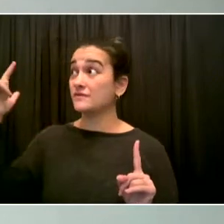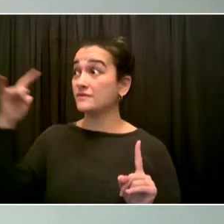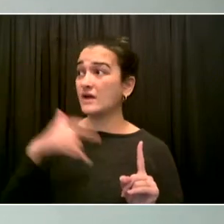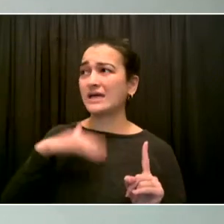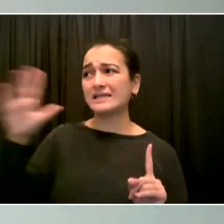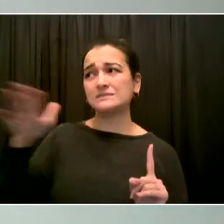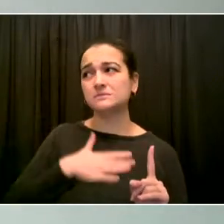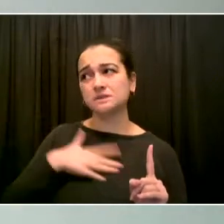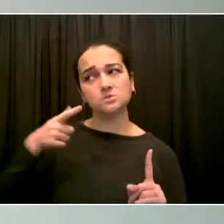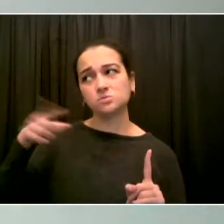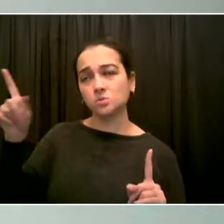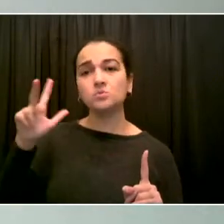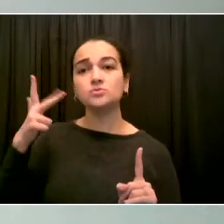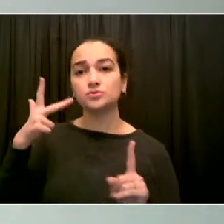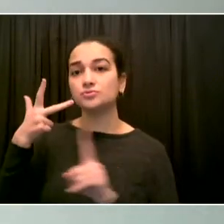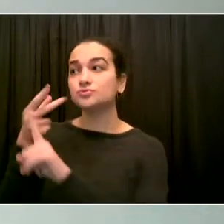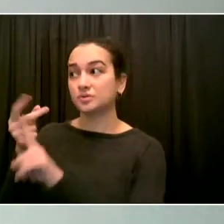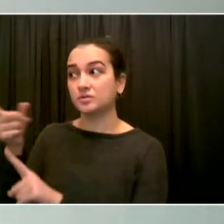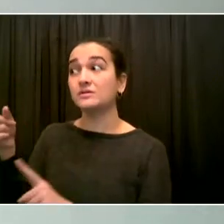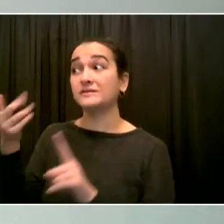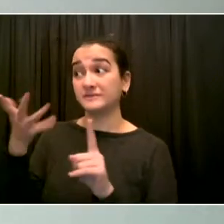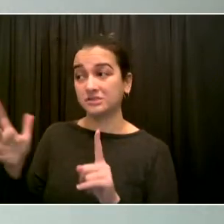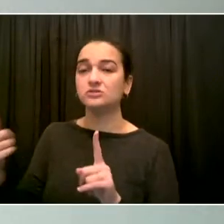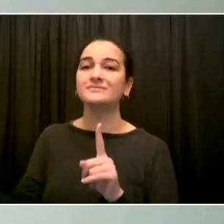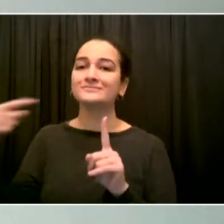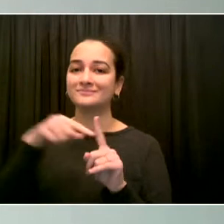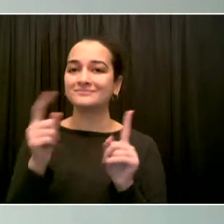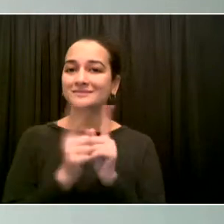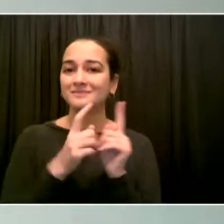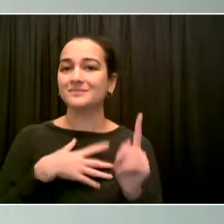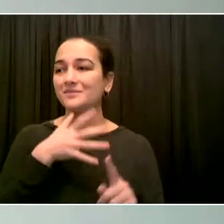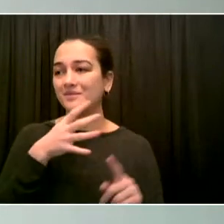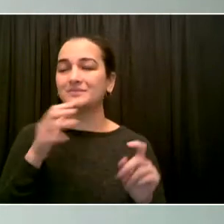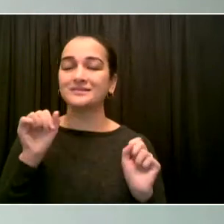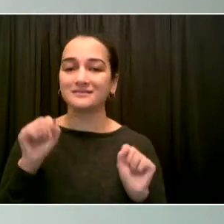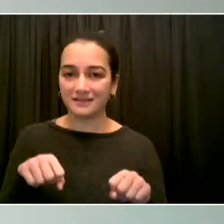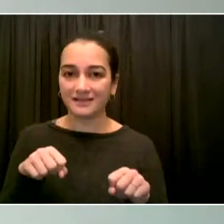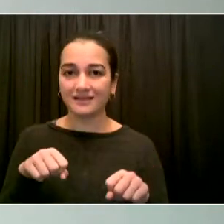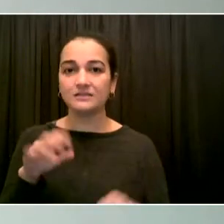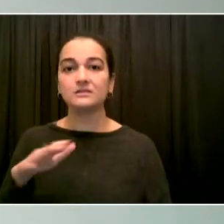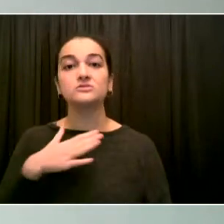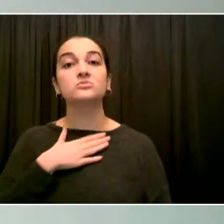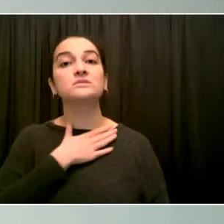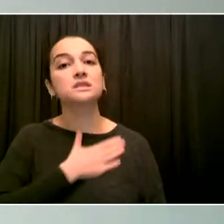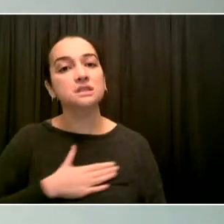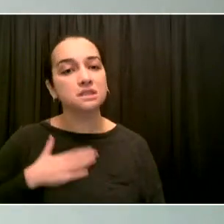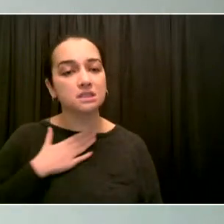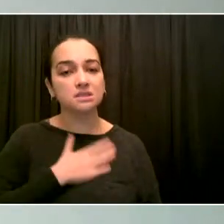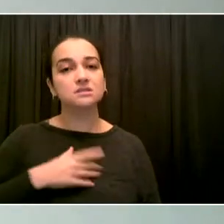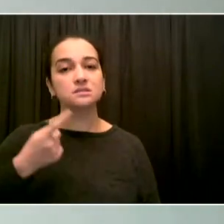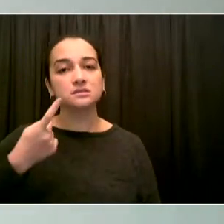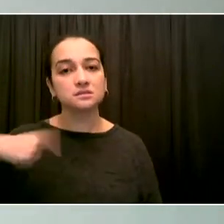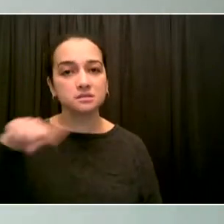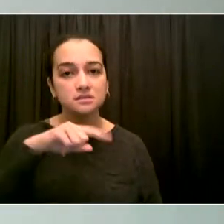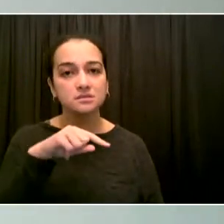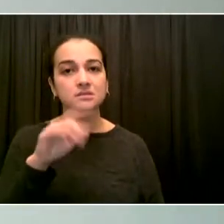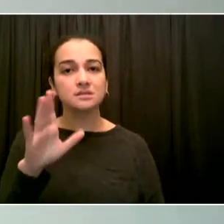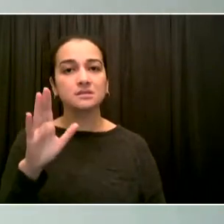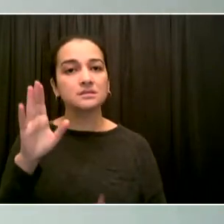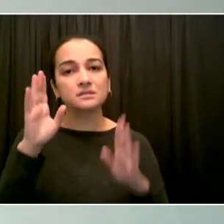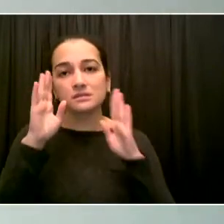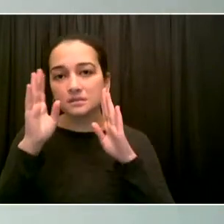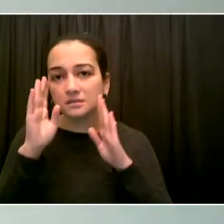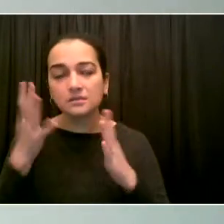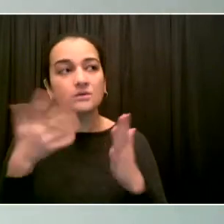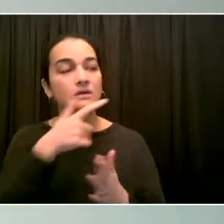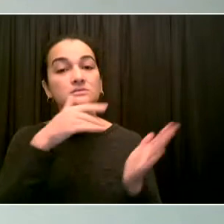please listen to the advice given to us by our mayor, listen to the advice given to us by Dr. Long, seek out that test and trace